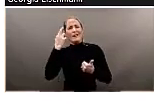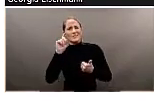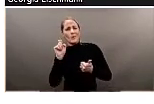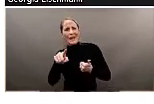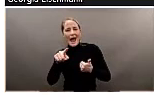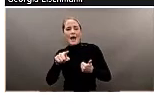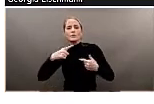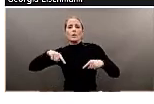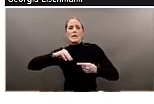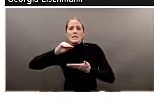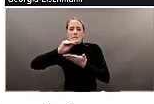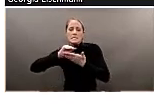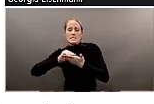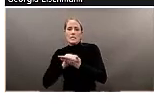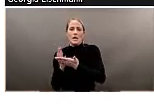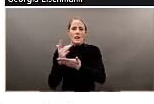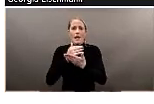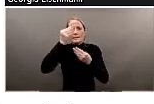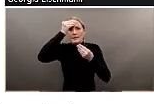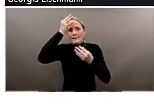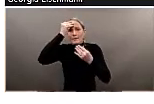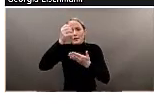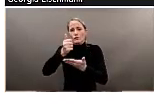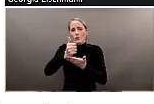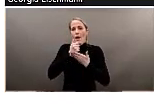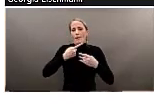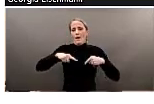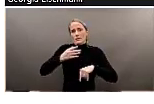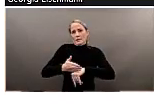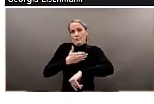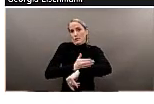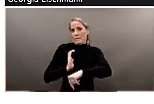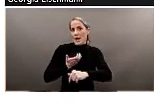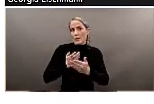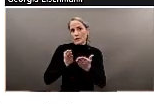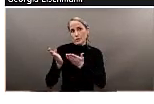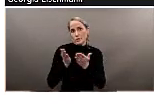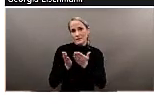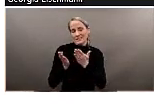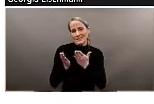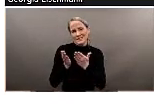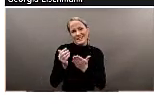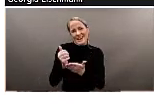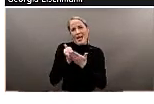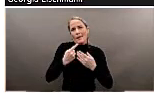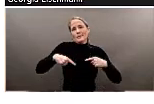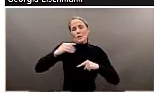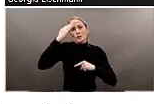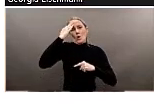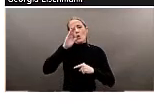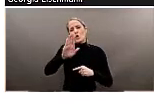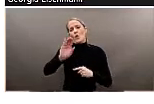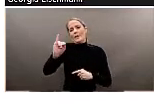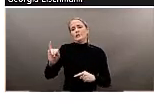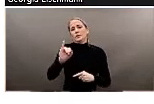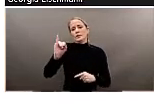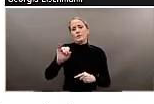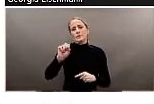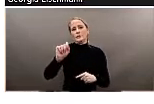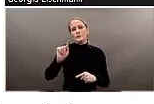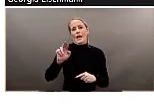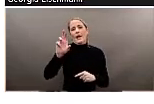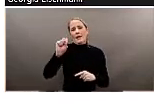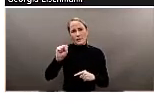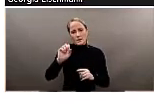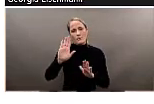this information so we can better serve folks moving forward. We like to know about insurance status